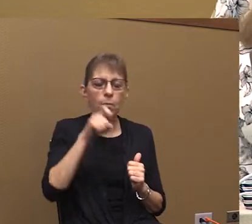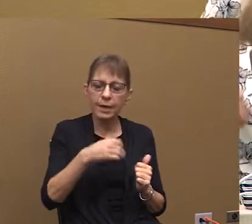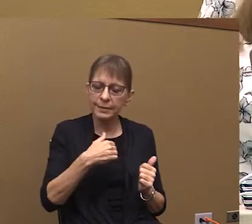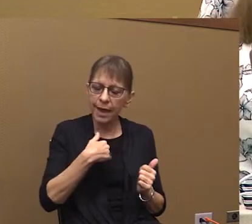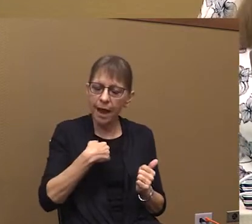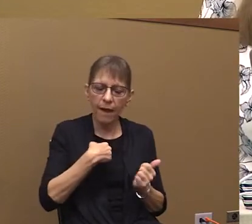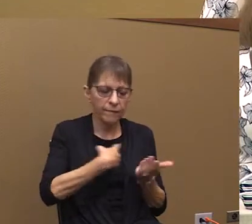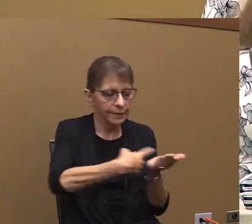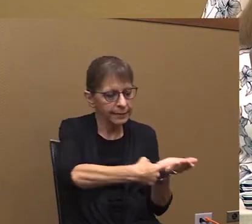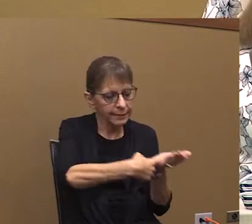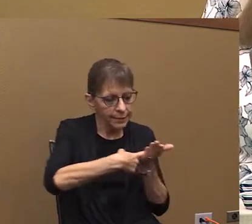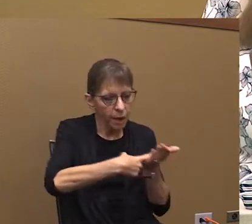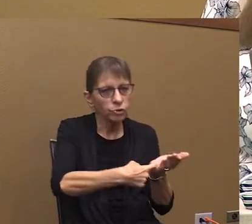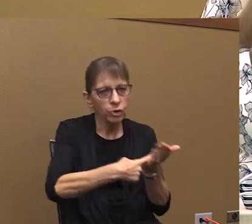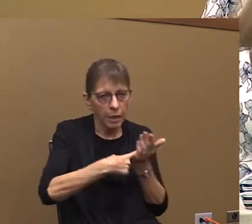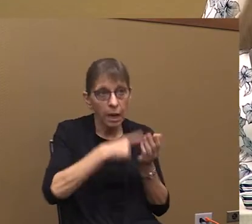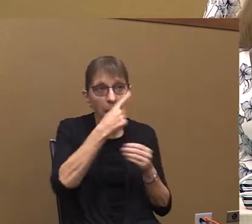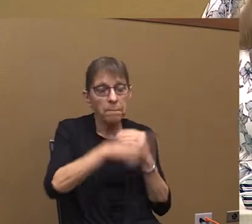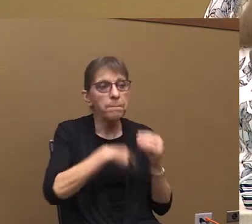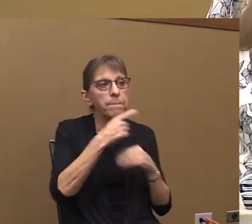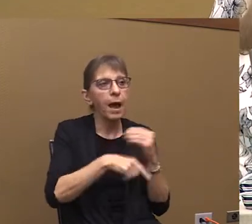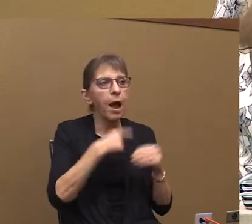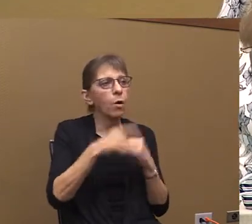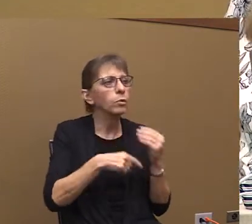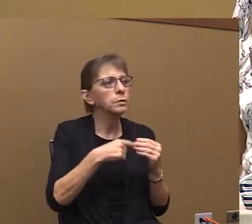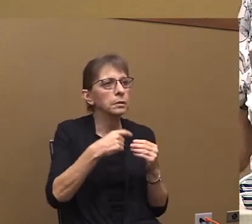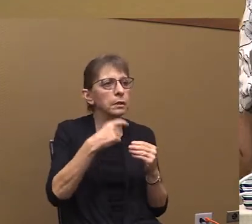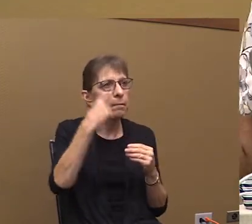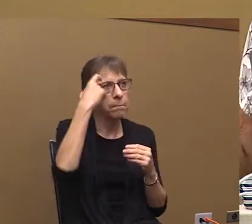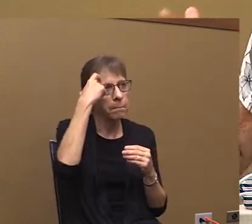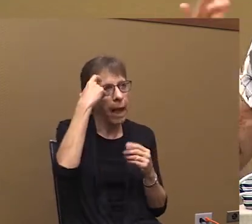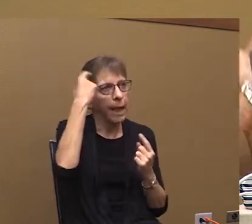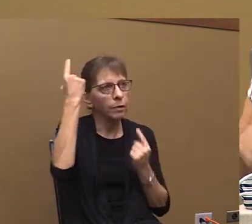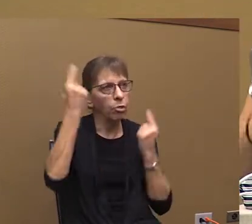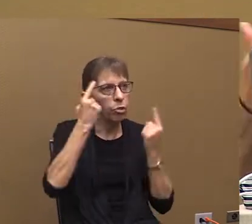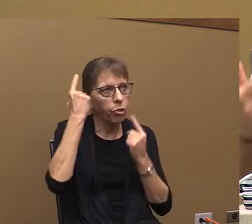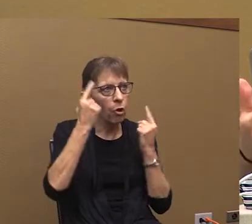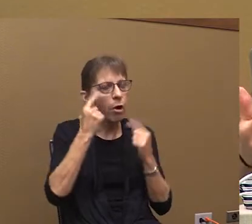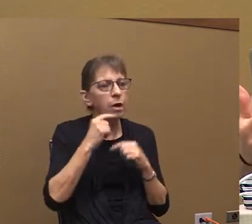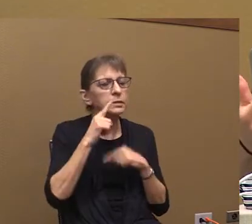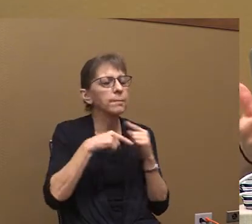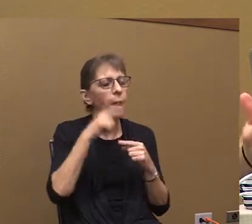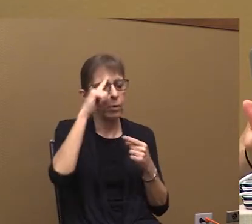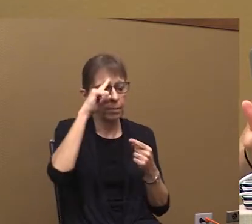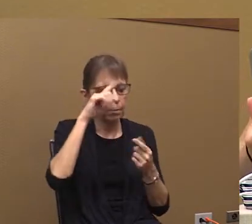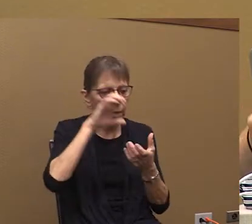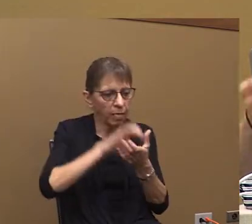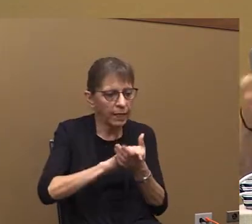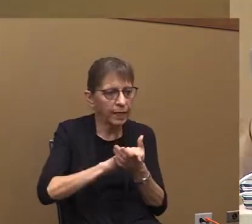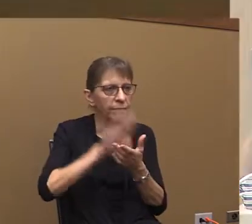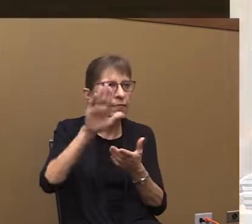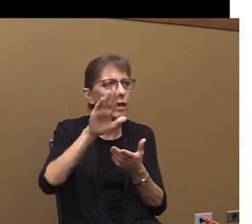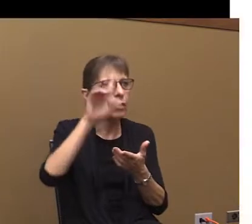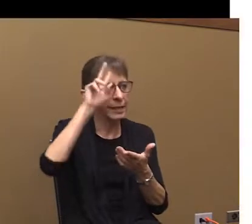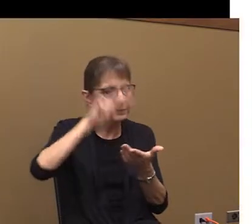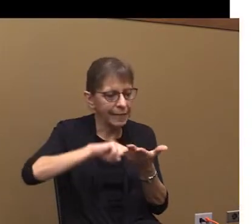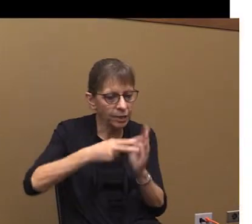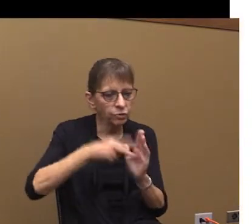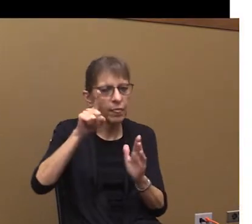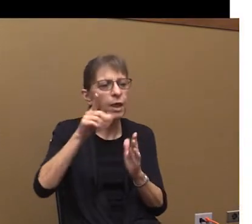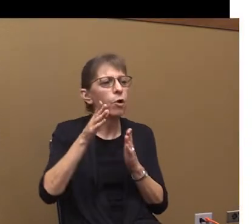to develop theory of mind, for kids with hearing loss, that you have to have discussions